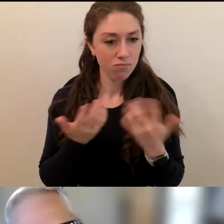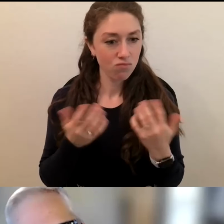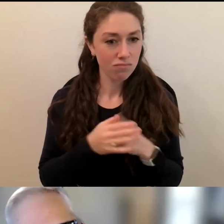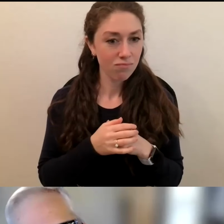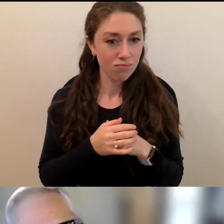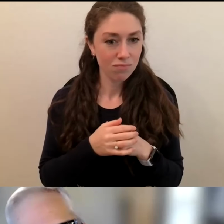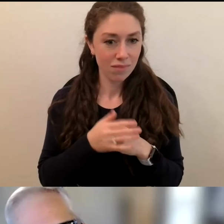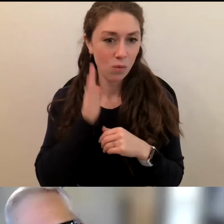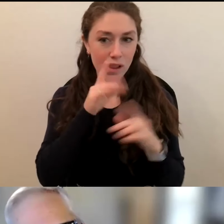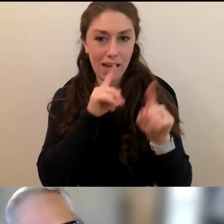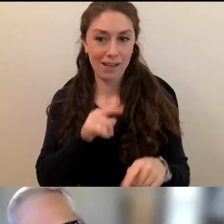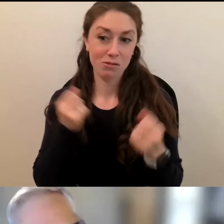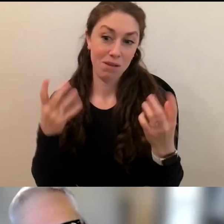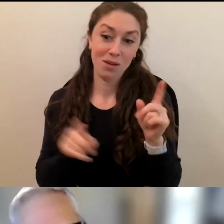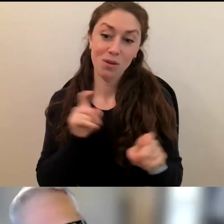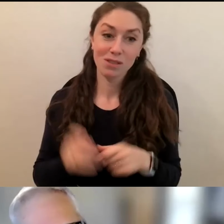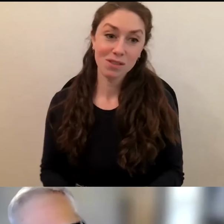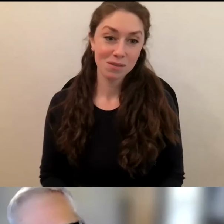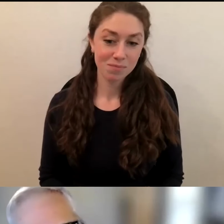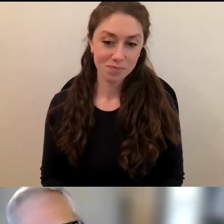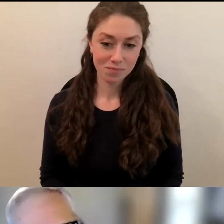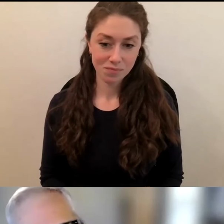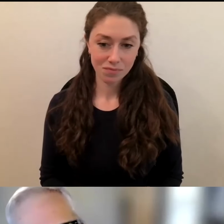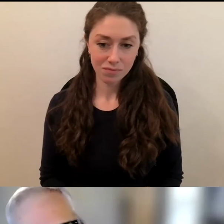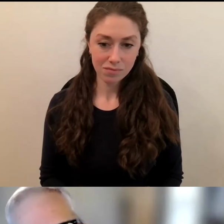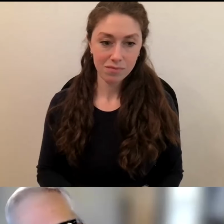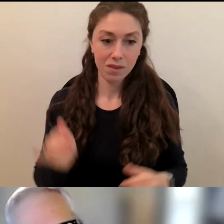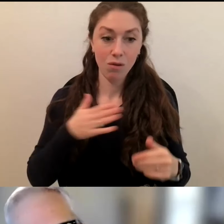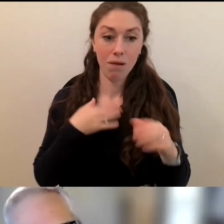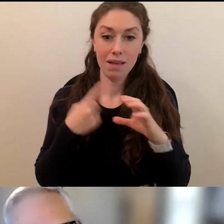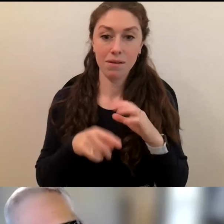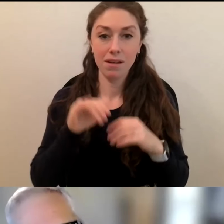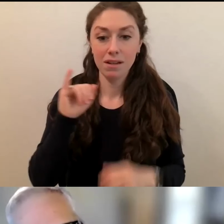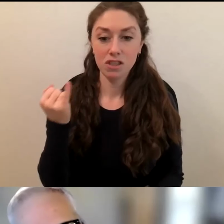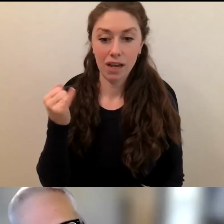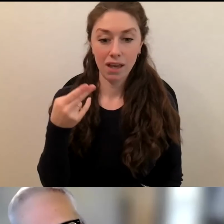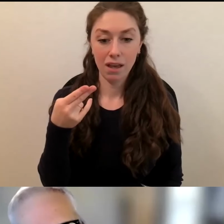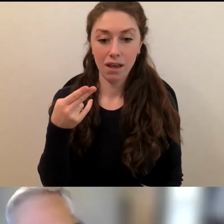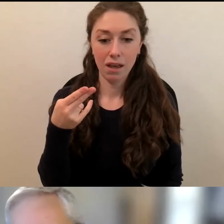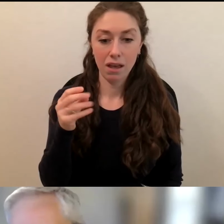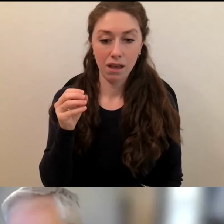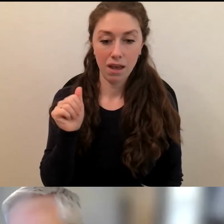it would answer a lot of questions. Also, my email is jhauser,